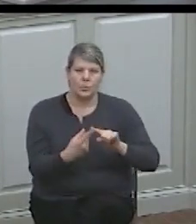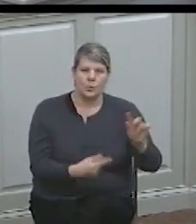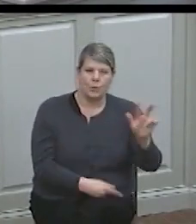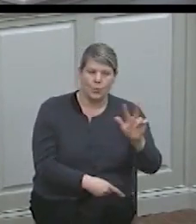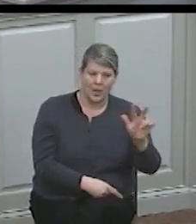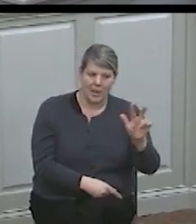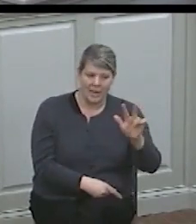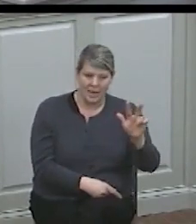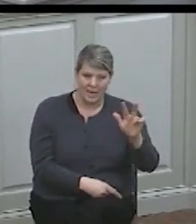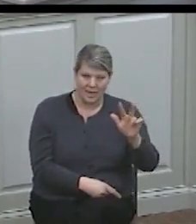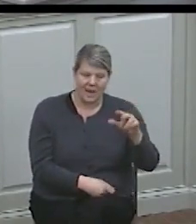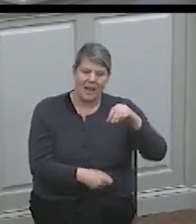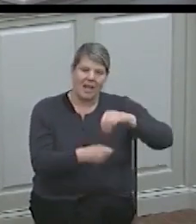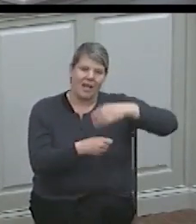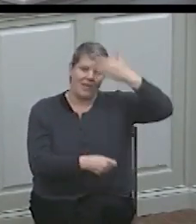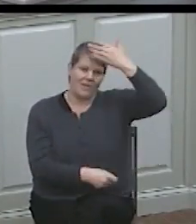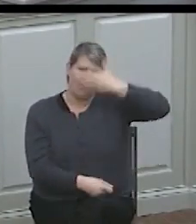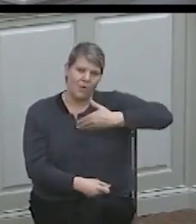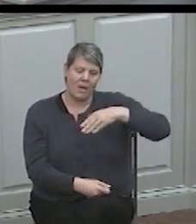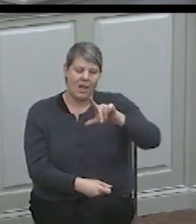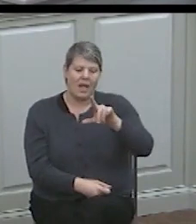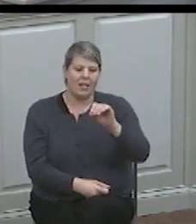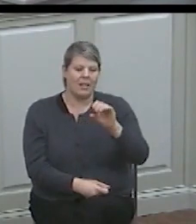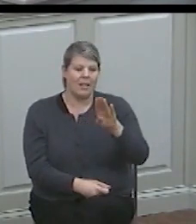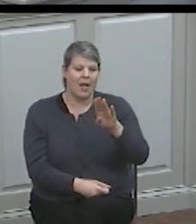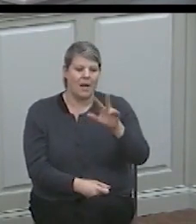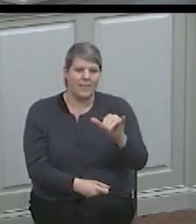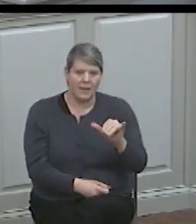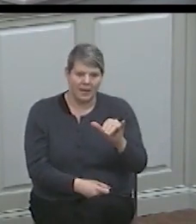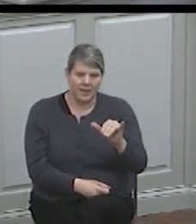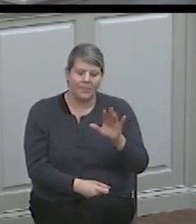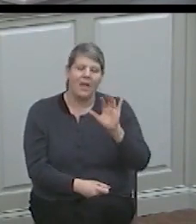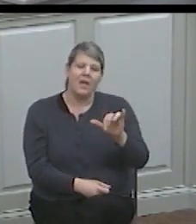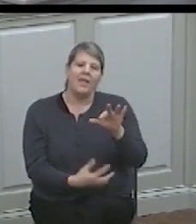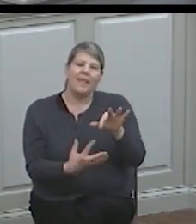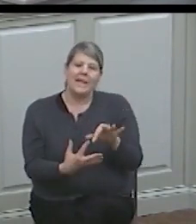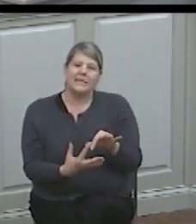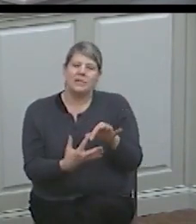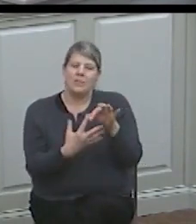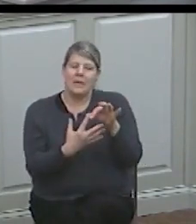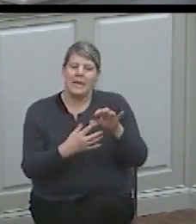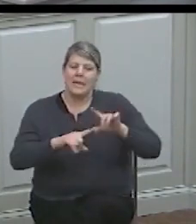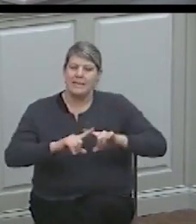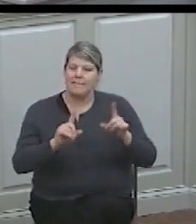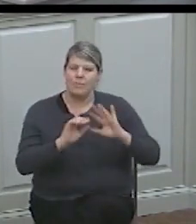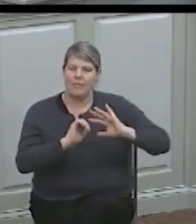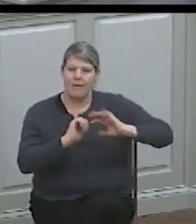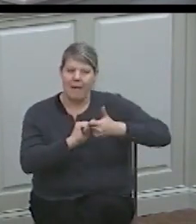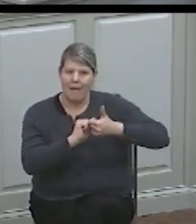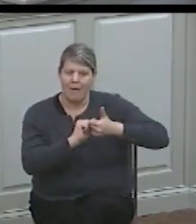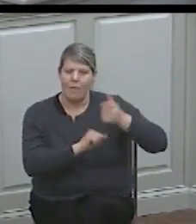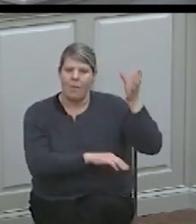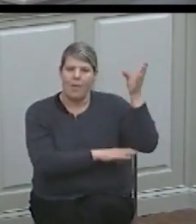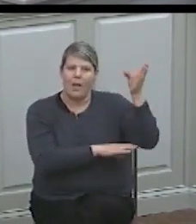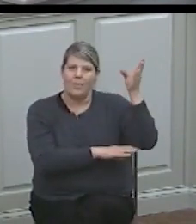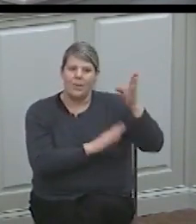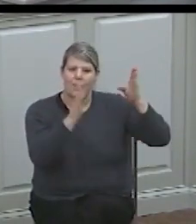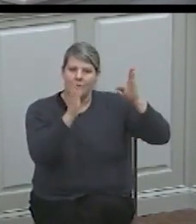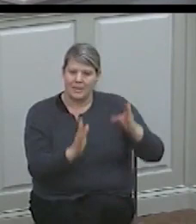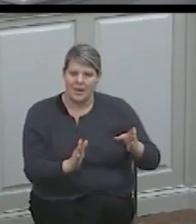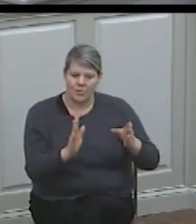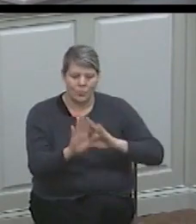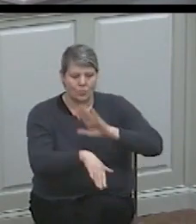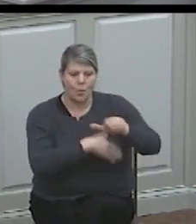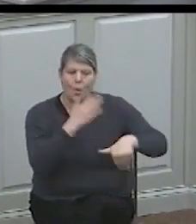Danville High School lobby. And what makes this unique and different is that all of the presenters behind the tables are going to